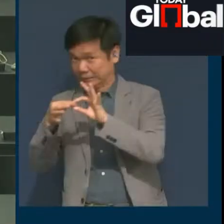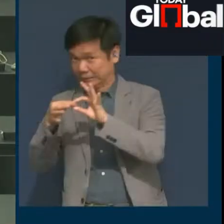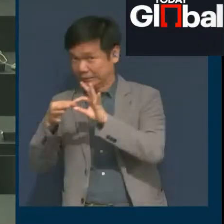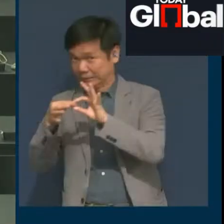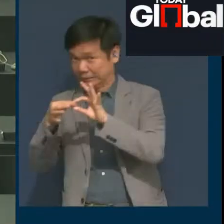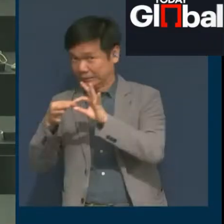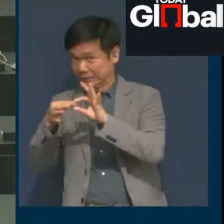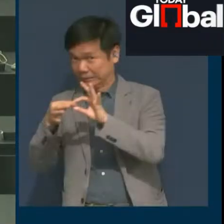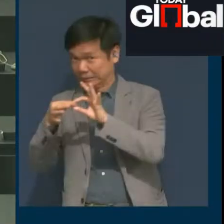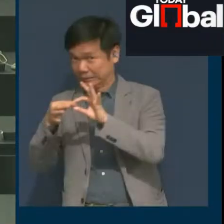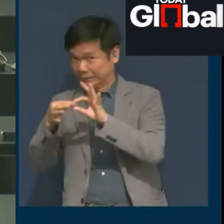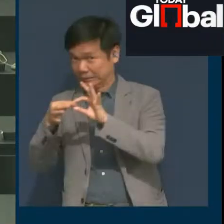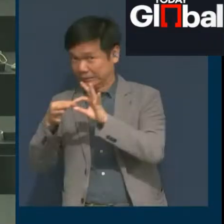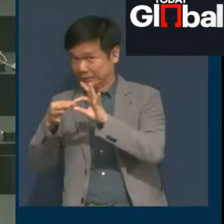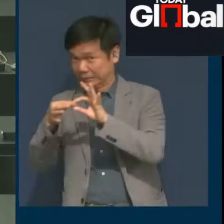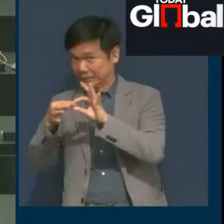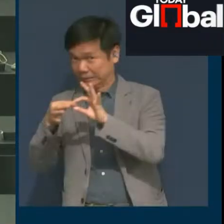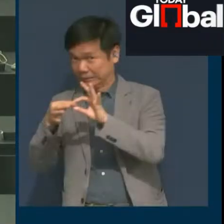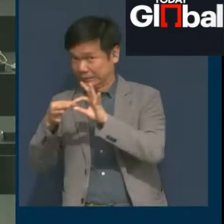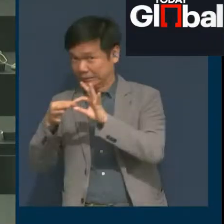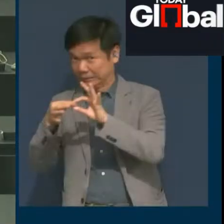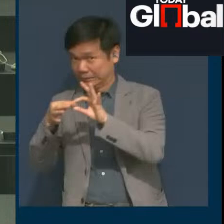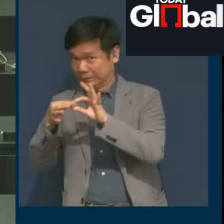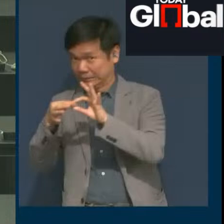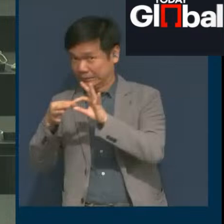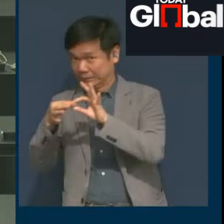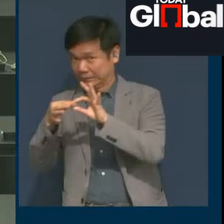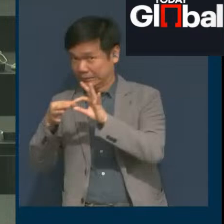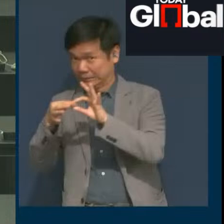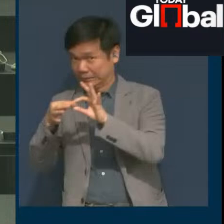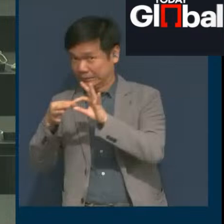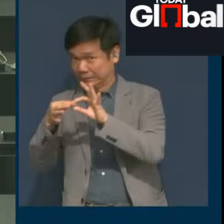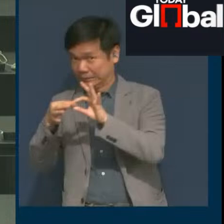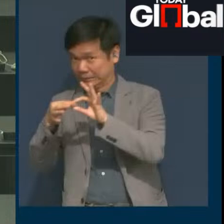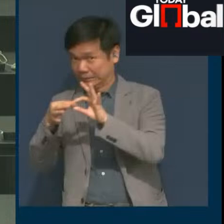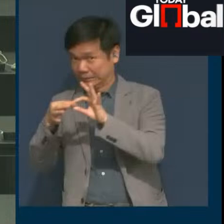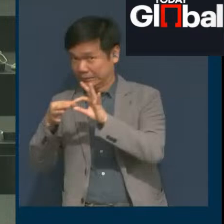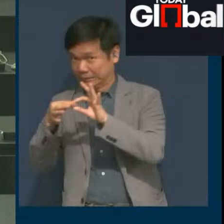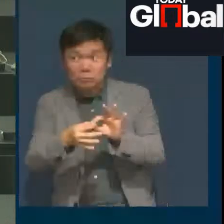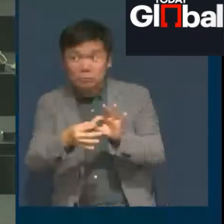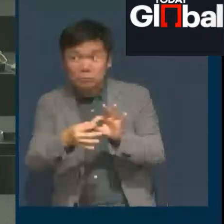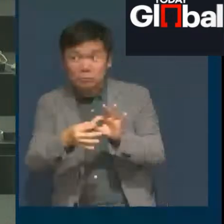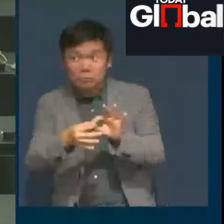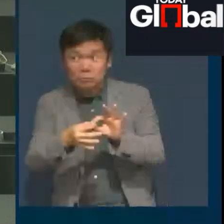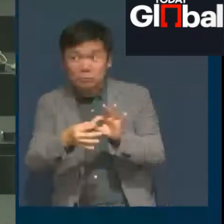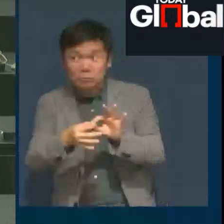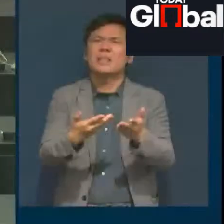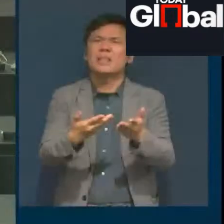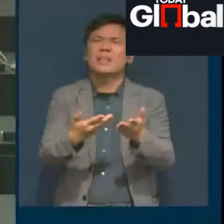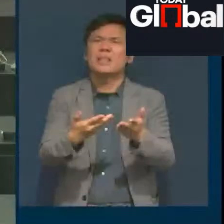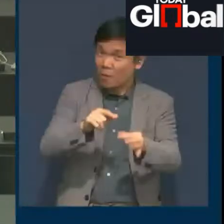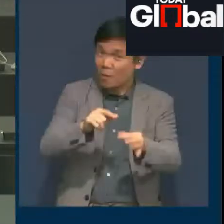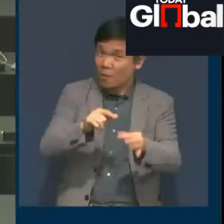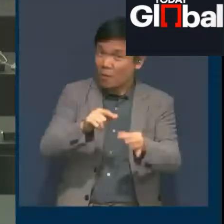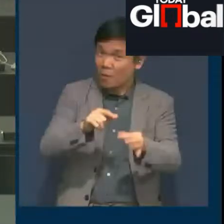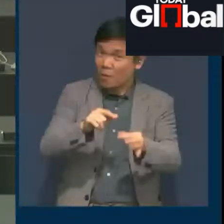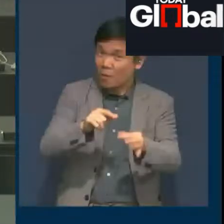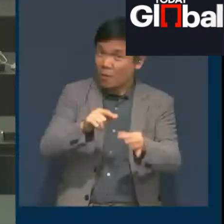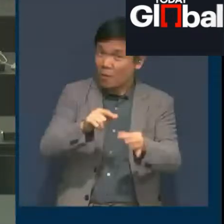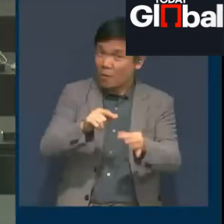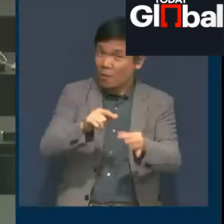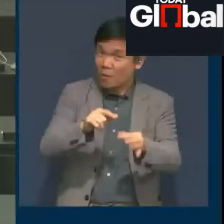to say that we have a global strategy for raising awareness. The